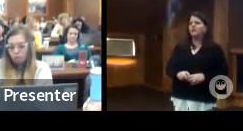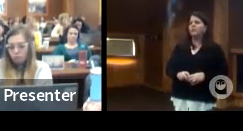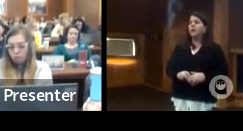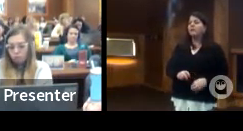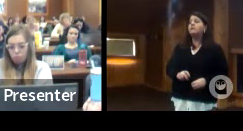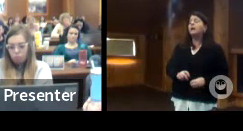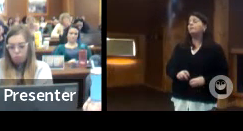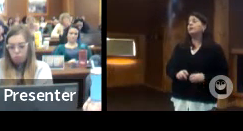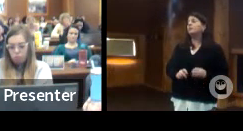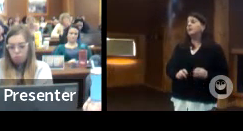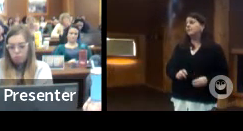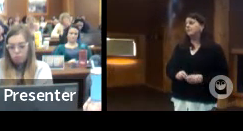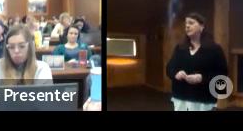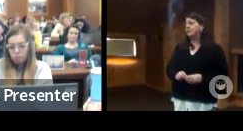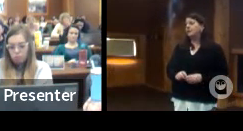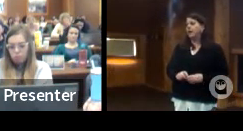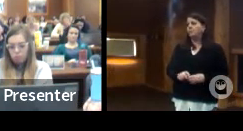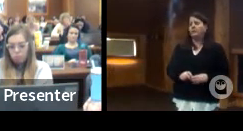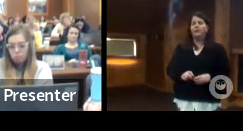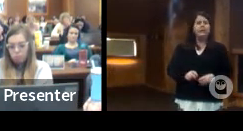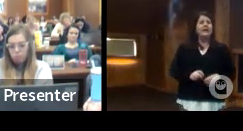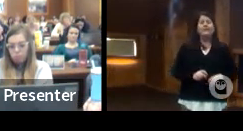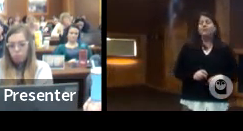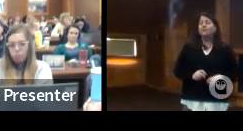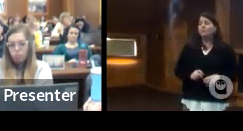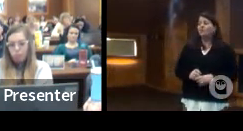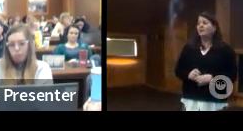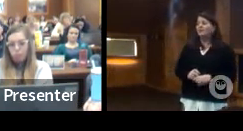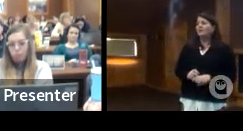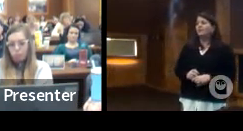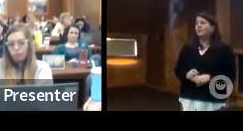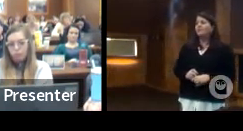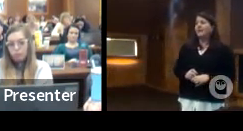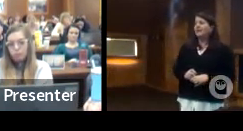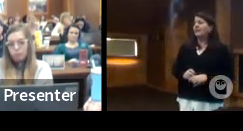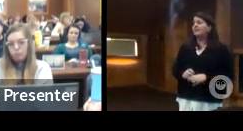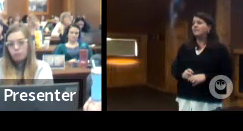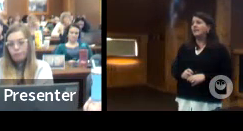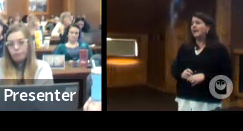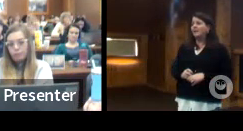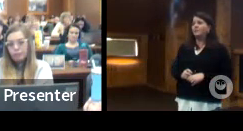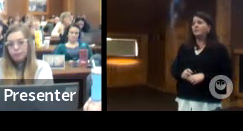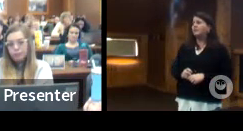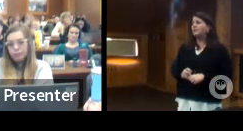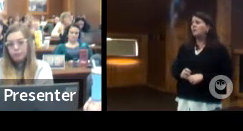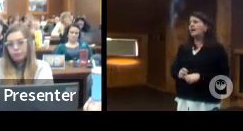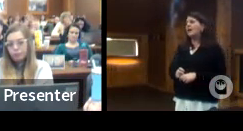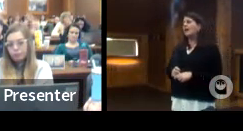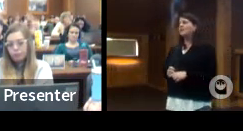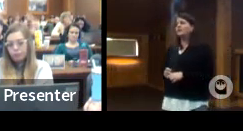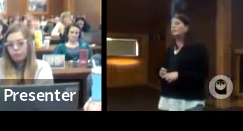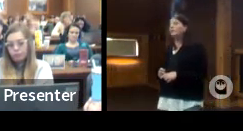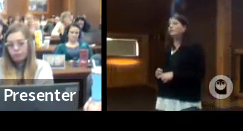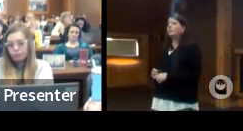understand clearly why that's happening and the benefits of it happening. And then strongly consider if they're flat against it, like absolutely no